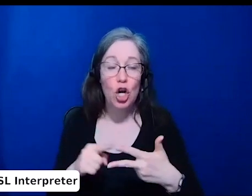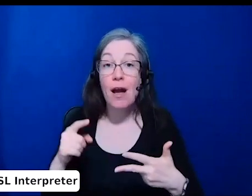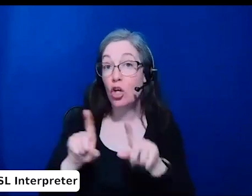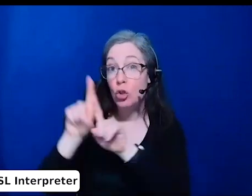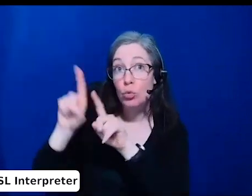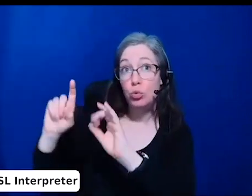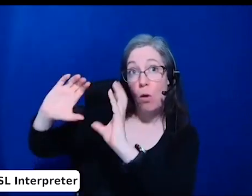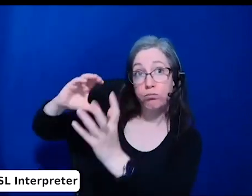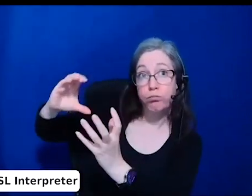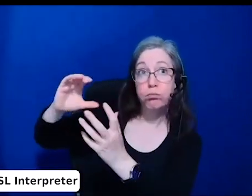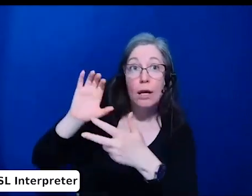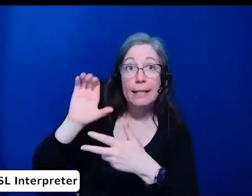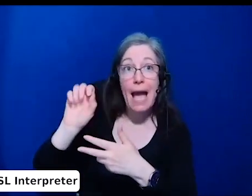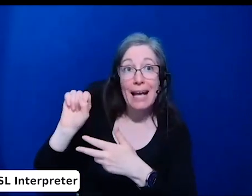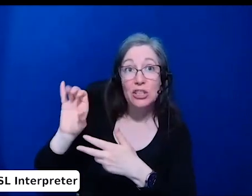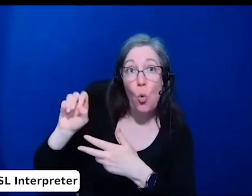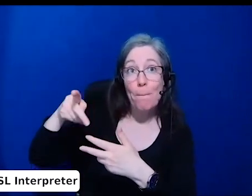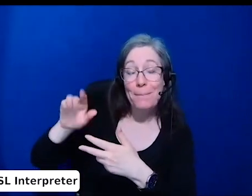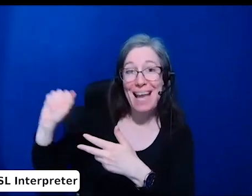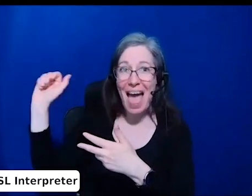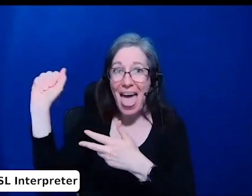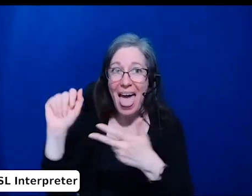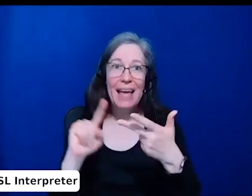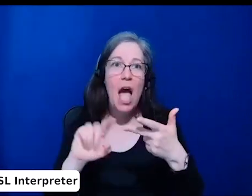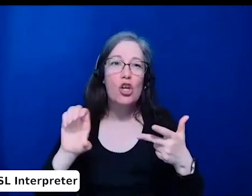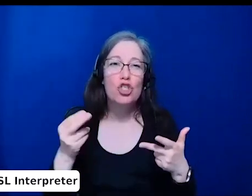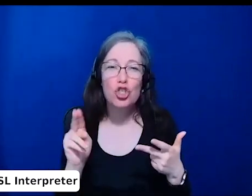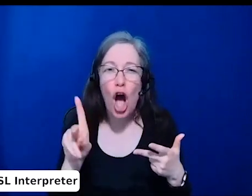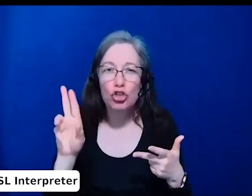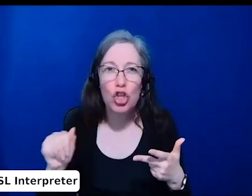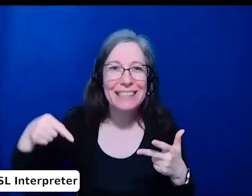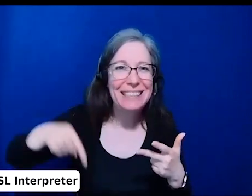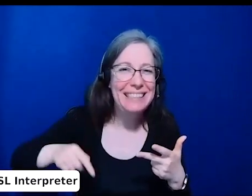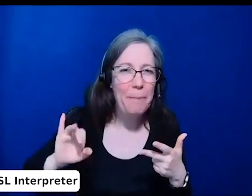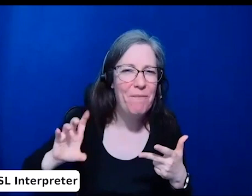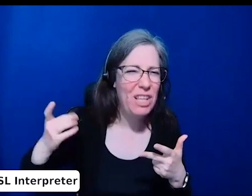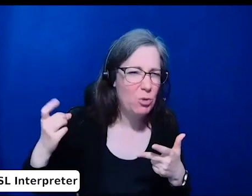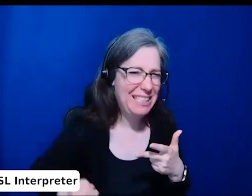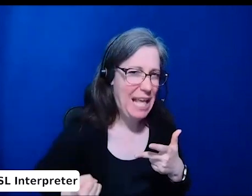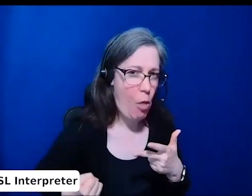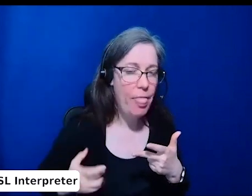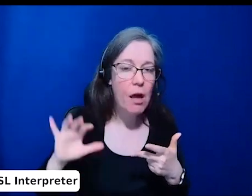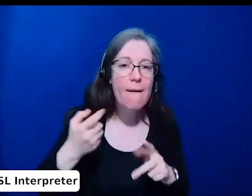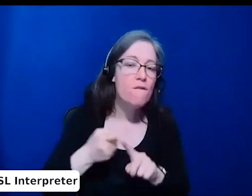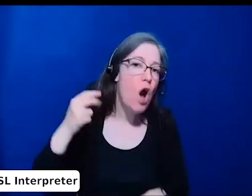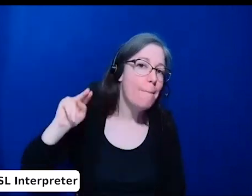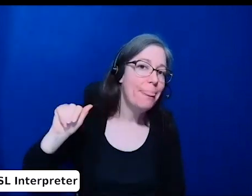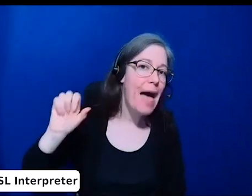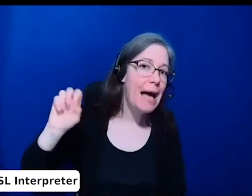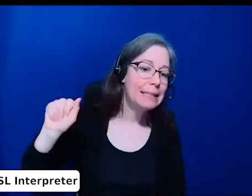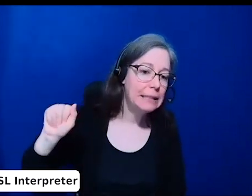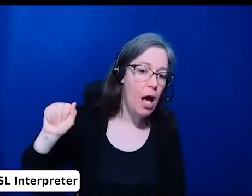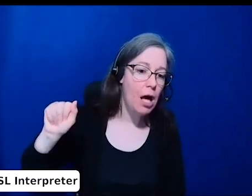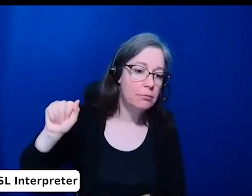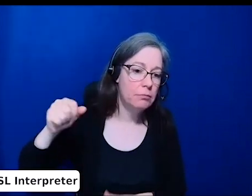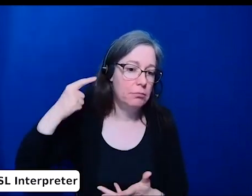of these, and we sonified them. These are from NASA's Universe of Sound project. And participants in this survey got to listen